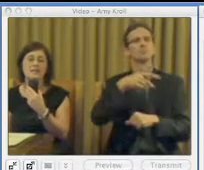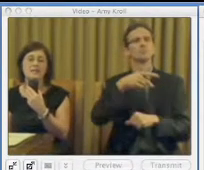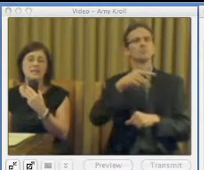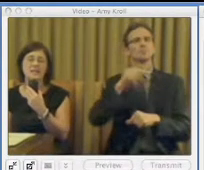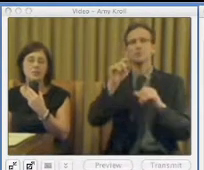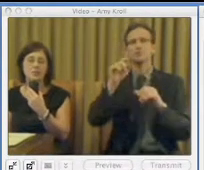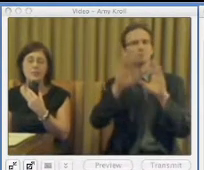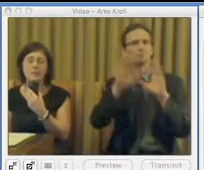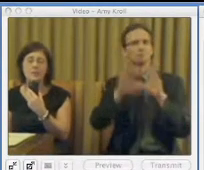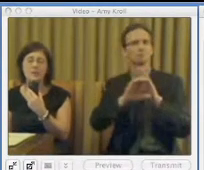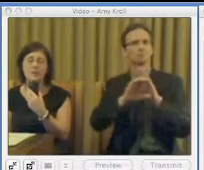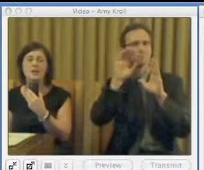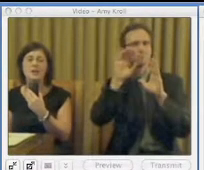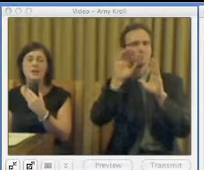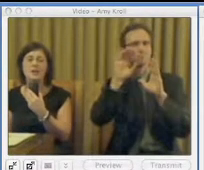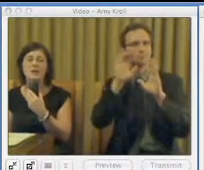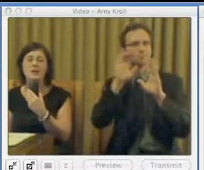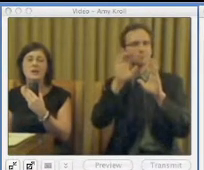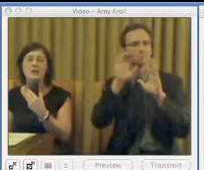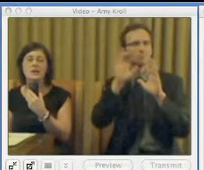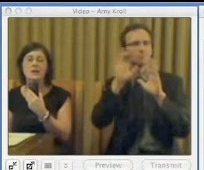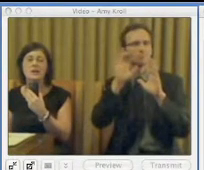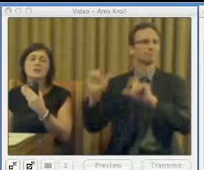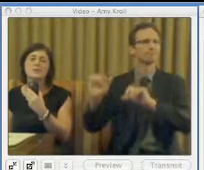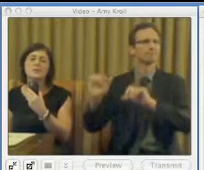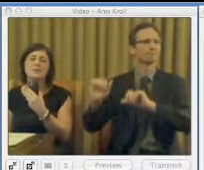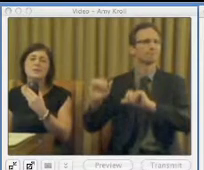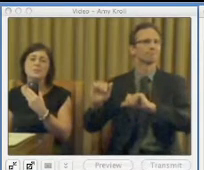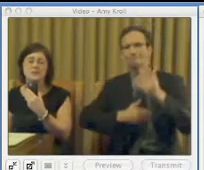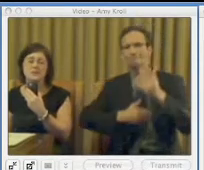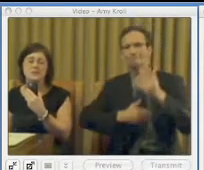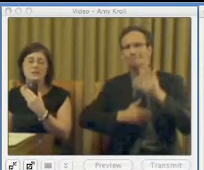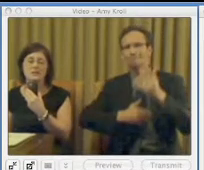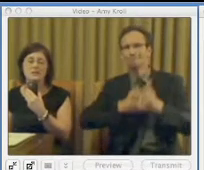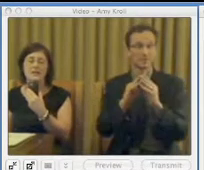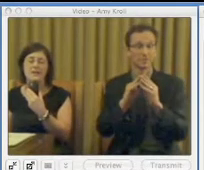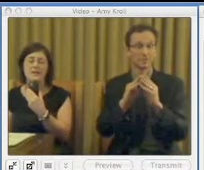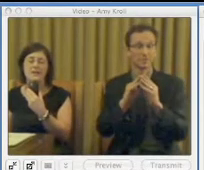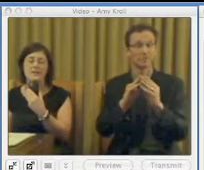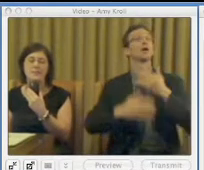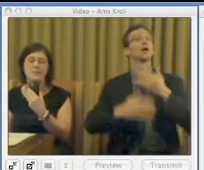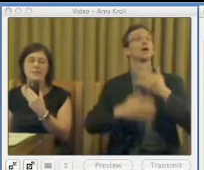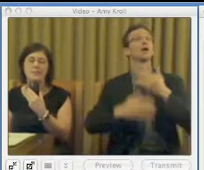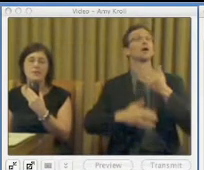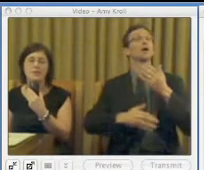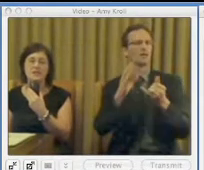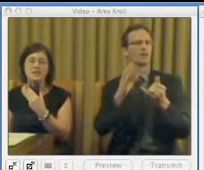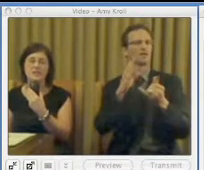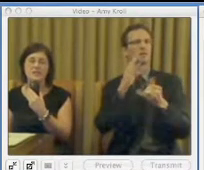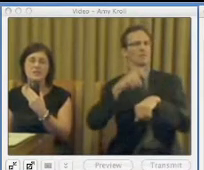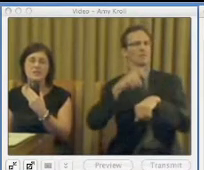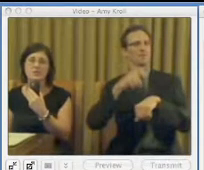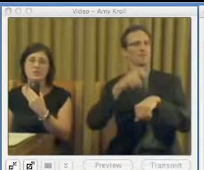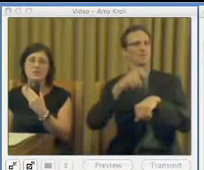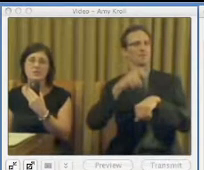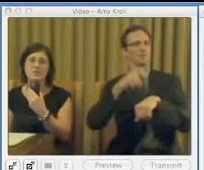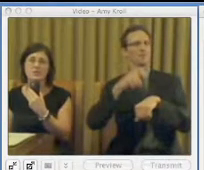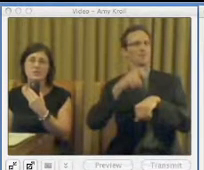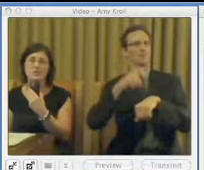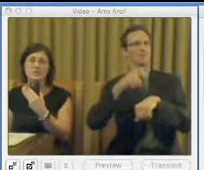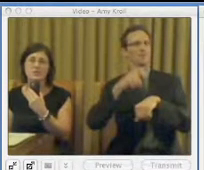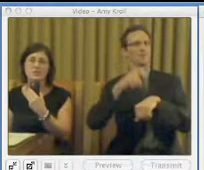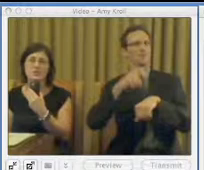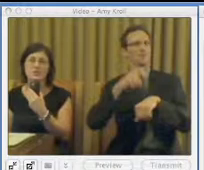my PowerPoint presentation throughout the webinar. And then towards the end, we'll have some time. I've made sure we've got